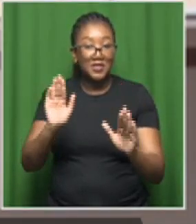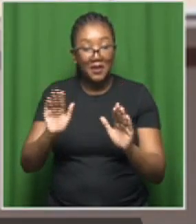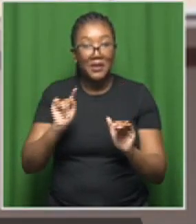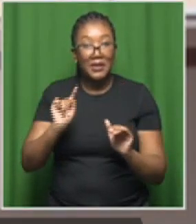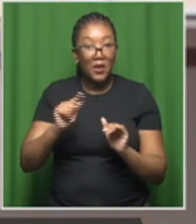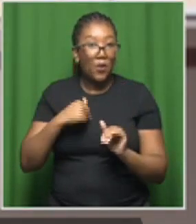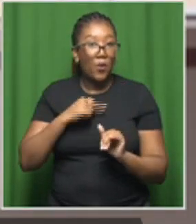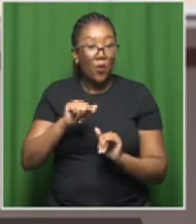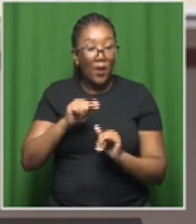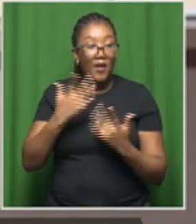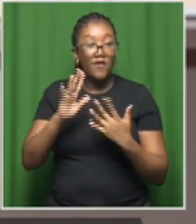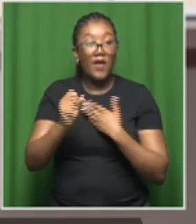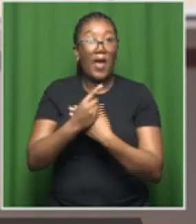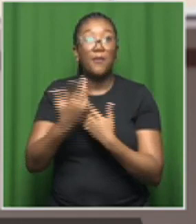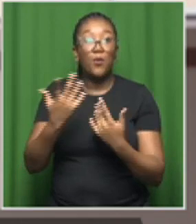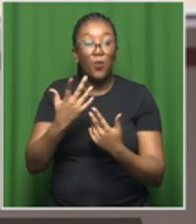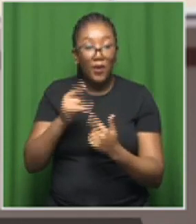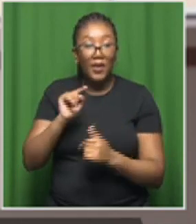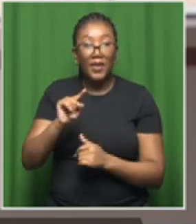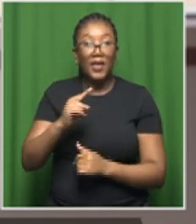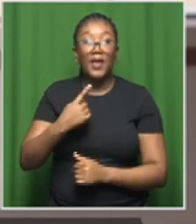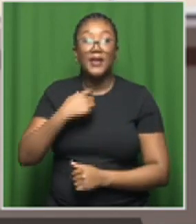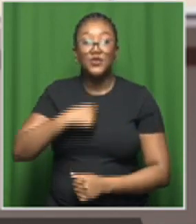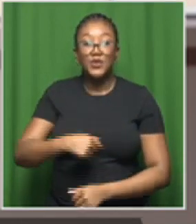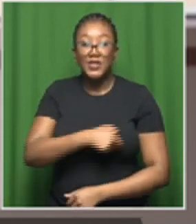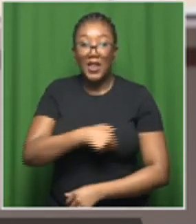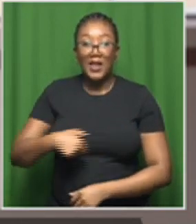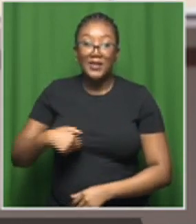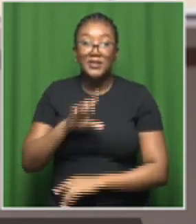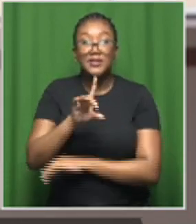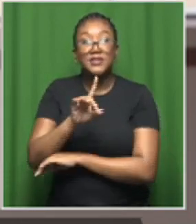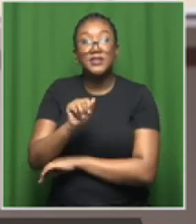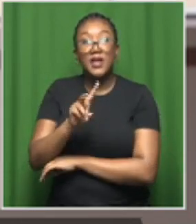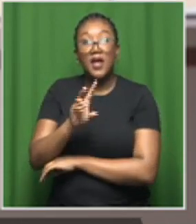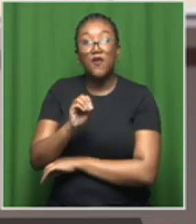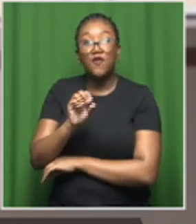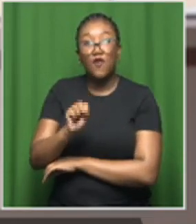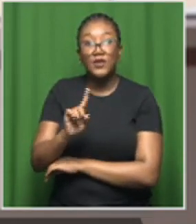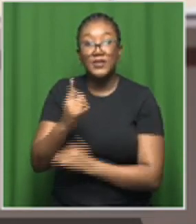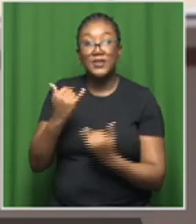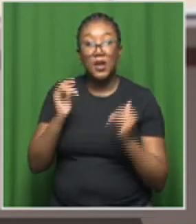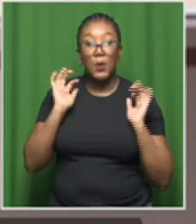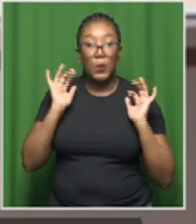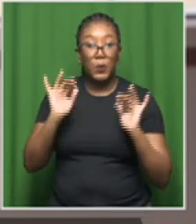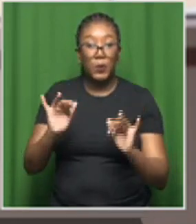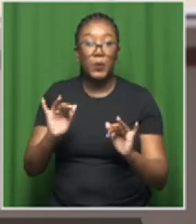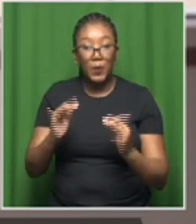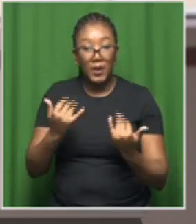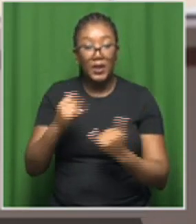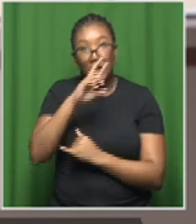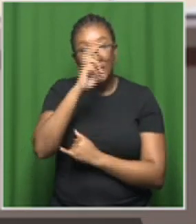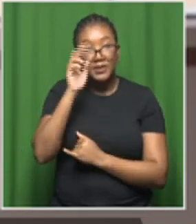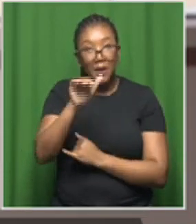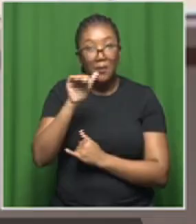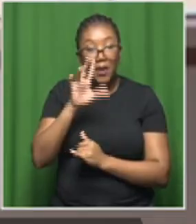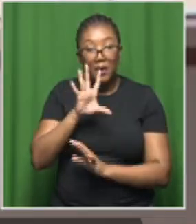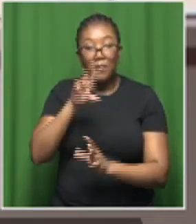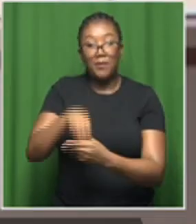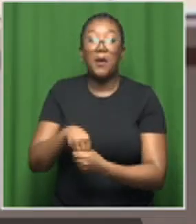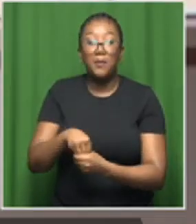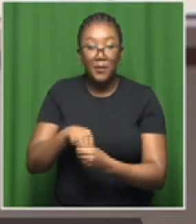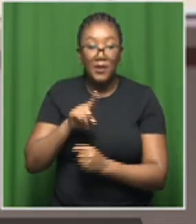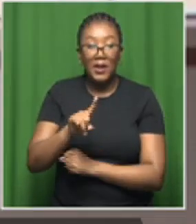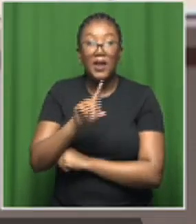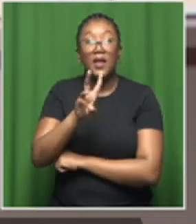happening at Davos. And of course, we wanted to do it in such a way that kind of highlights Standard Bank's participation at the forum,